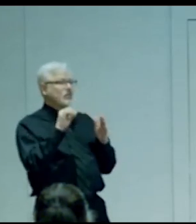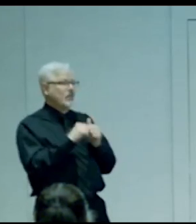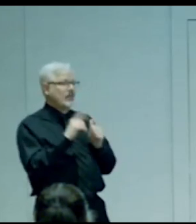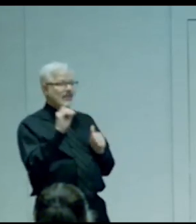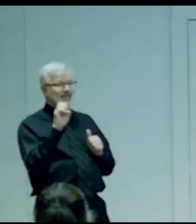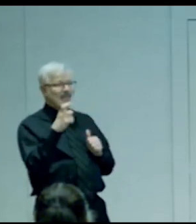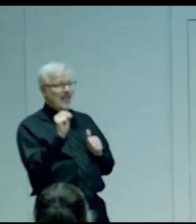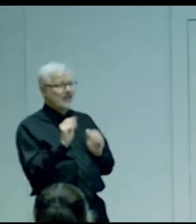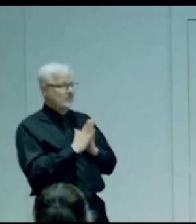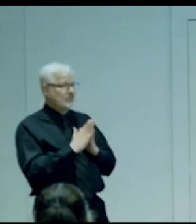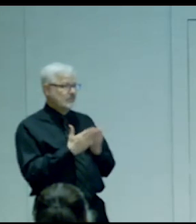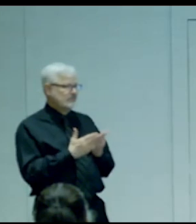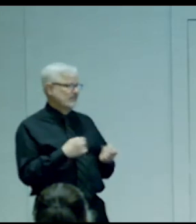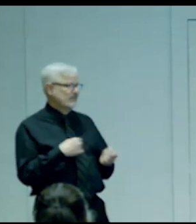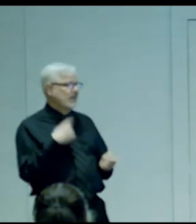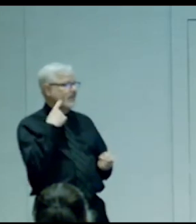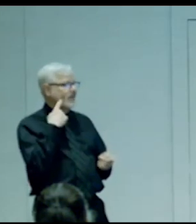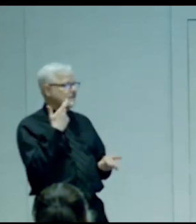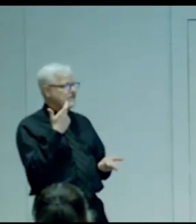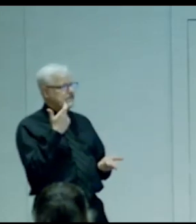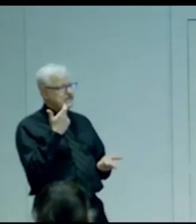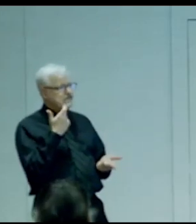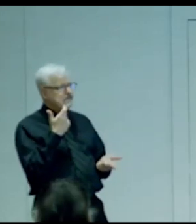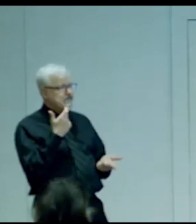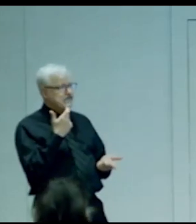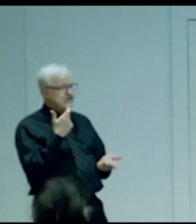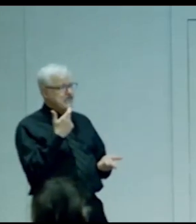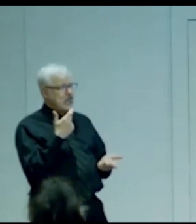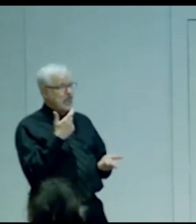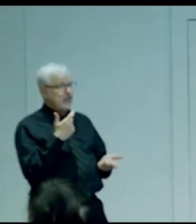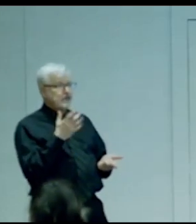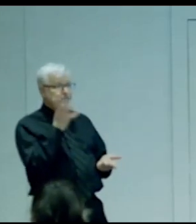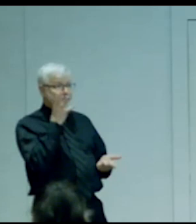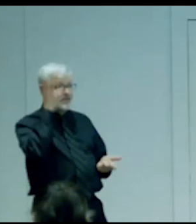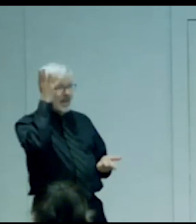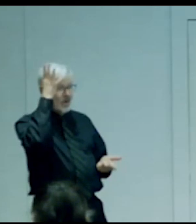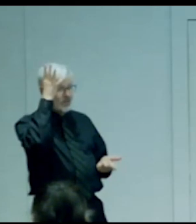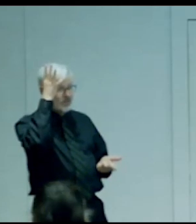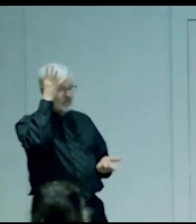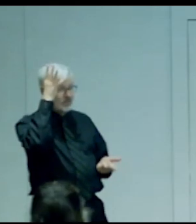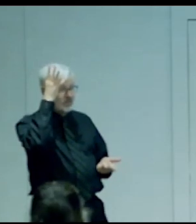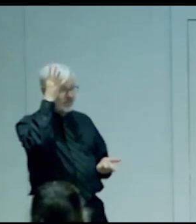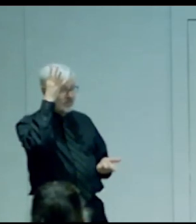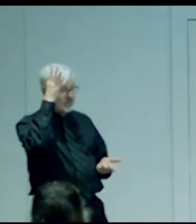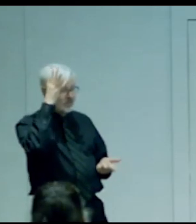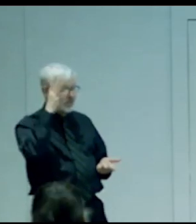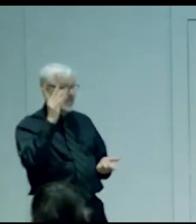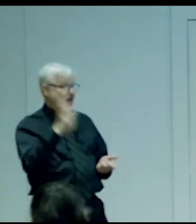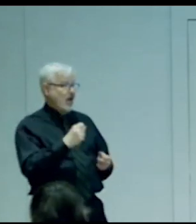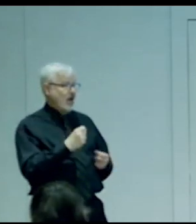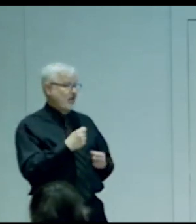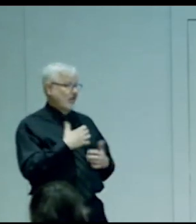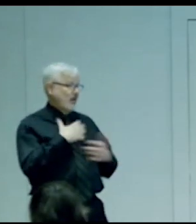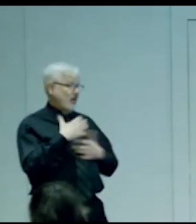textbooks. And I think you as parents raise a ruckus between these